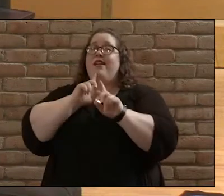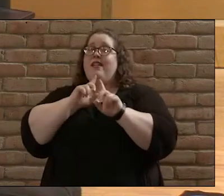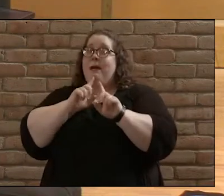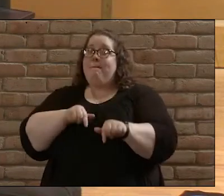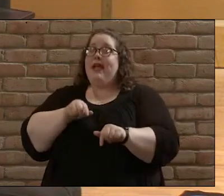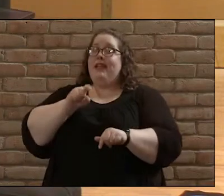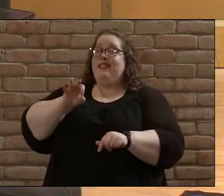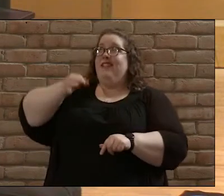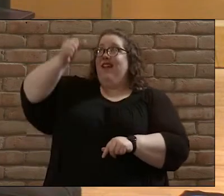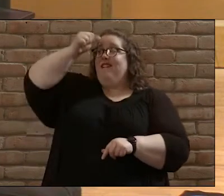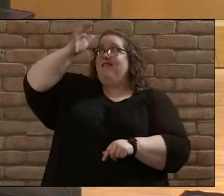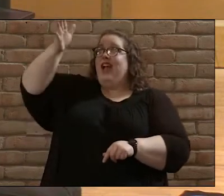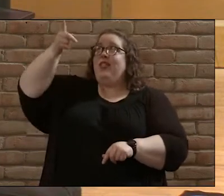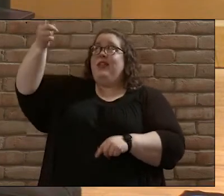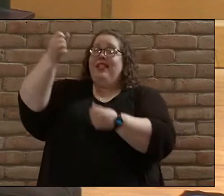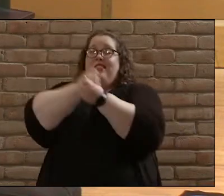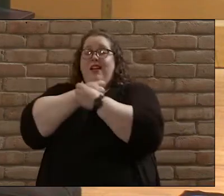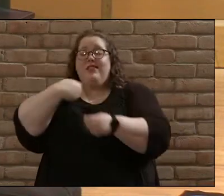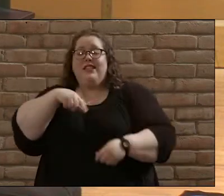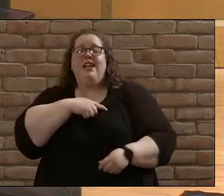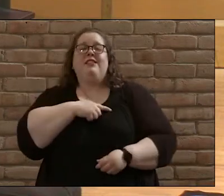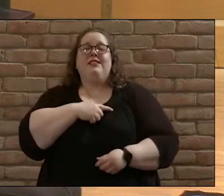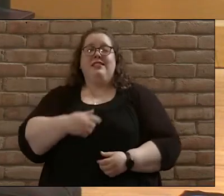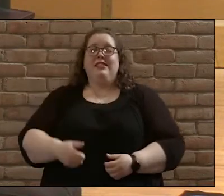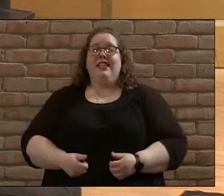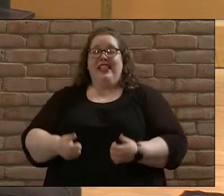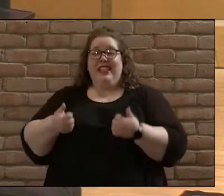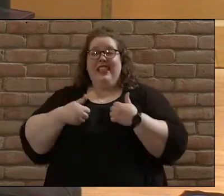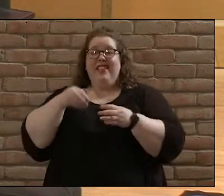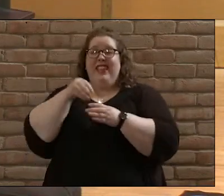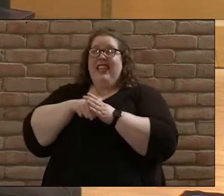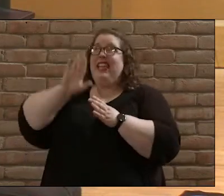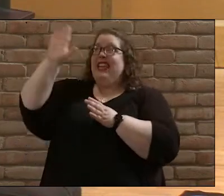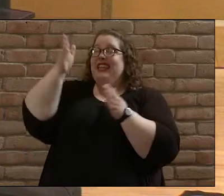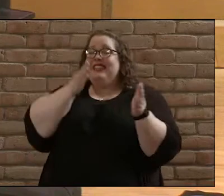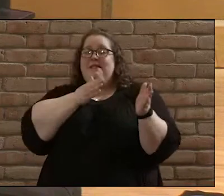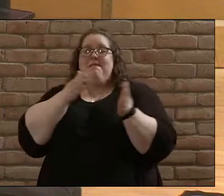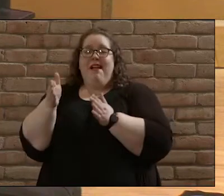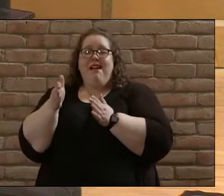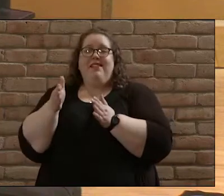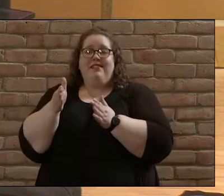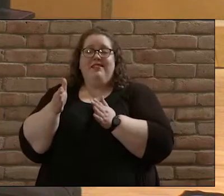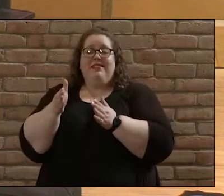loves us, of living in the will that purchased new life.